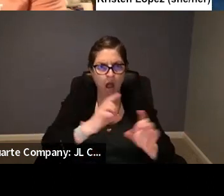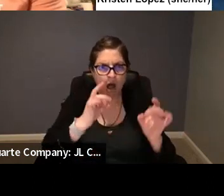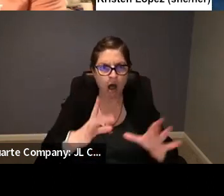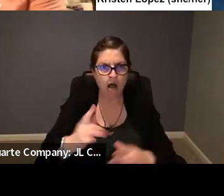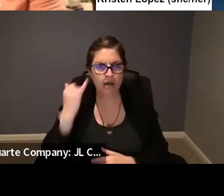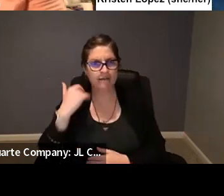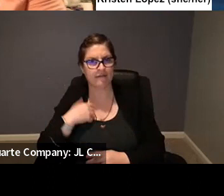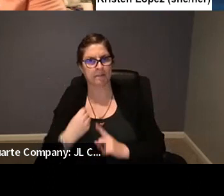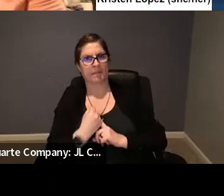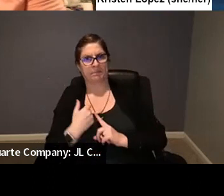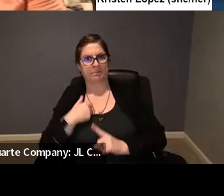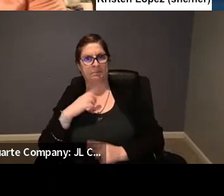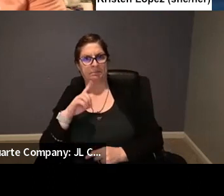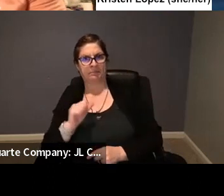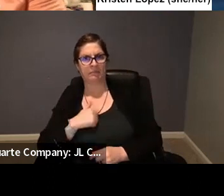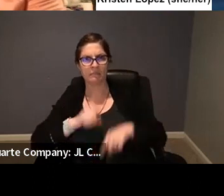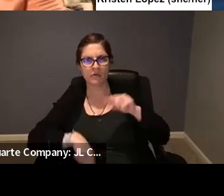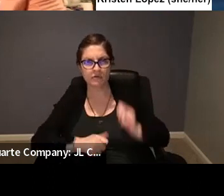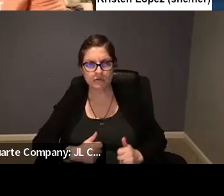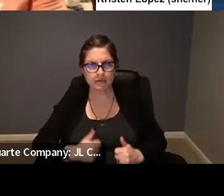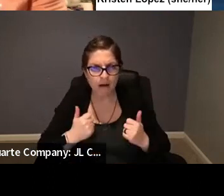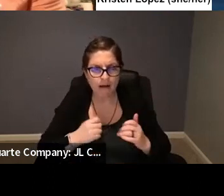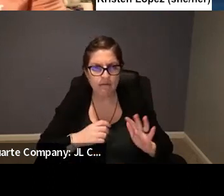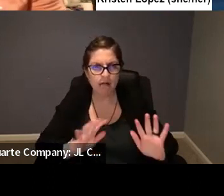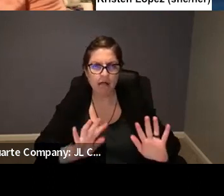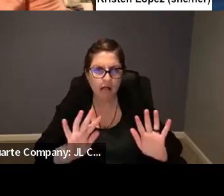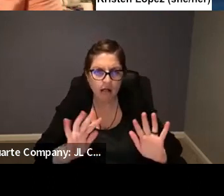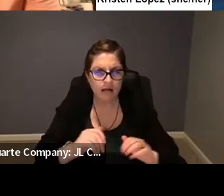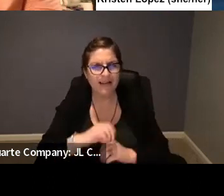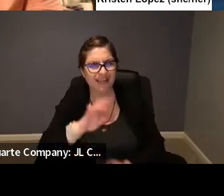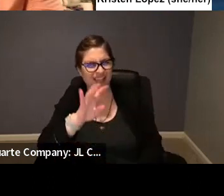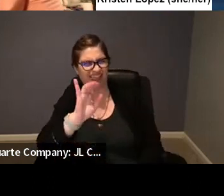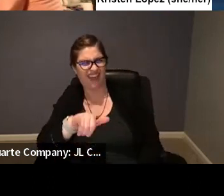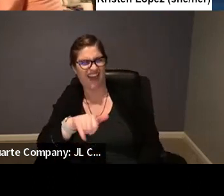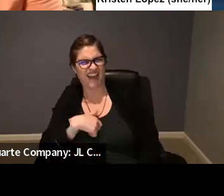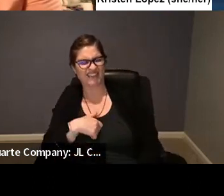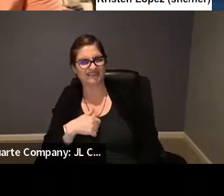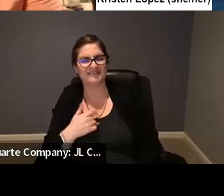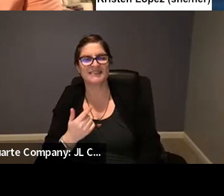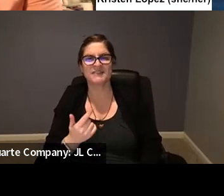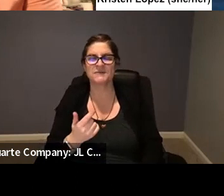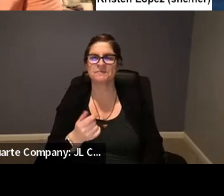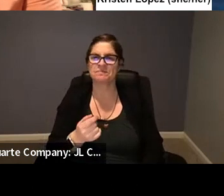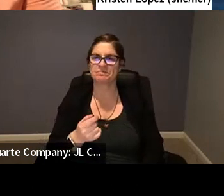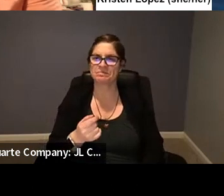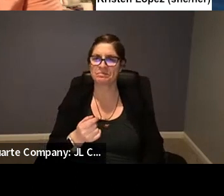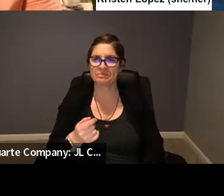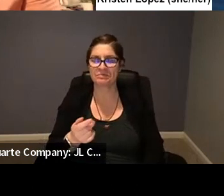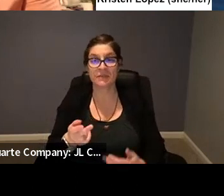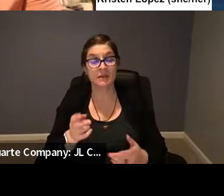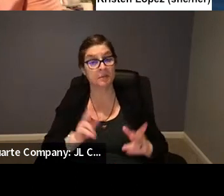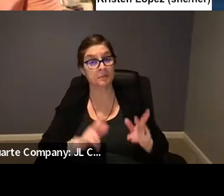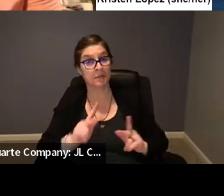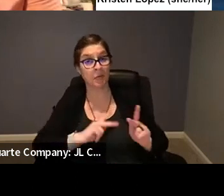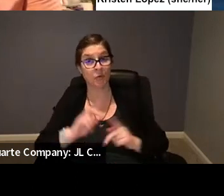And, you know, just like that deep-rooted systemic ableism. And it's kind of just like, disabled folks and immunocompromised folks are left on